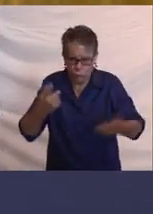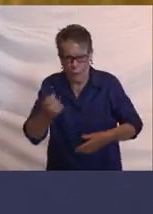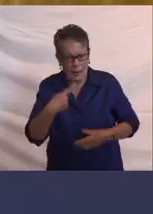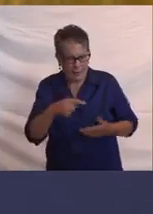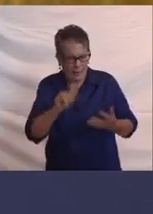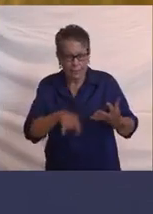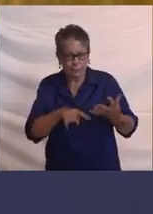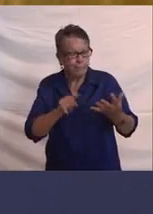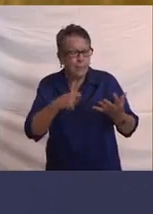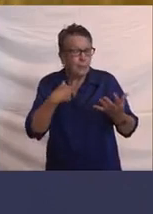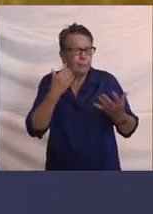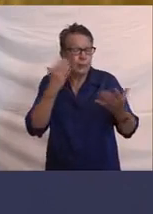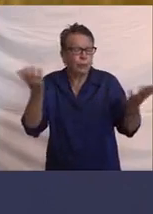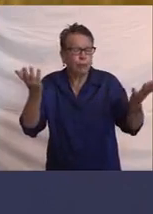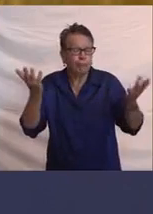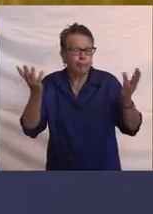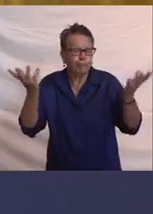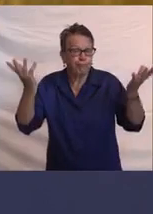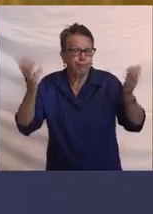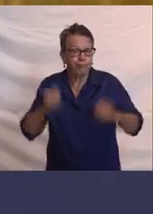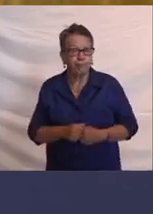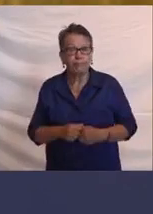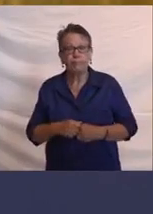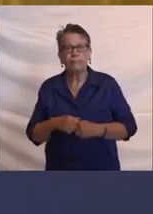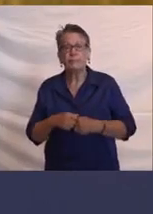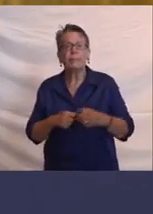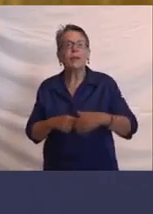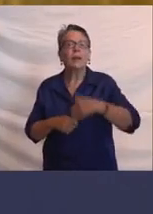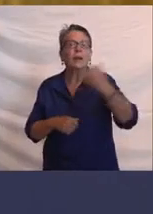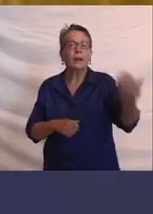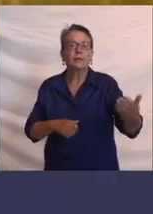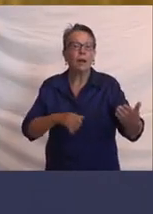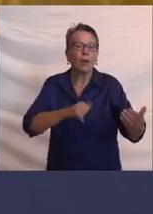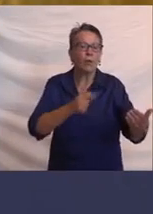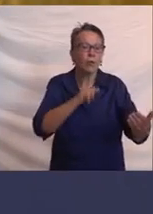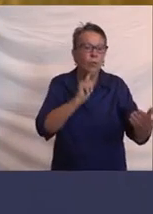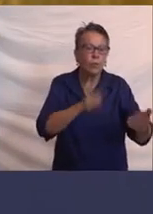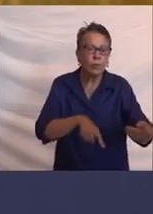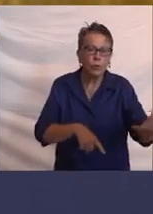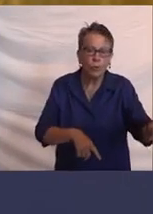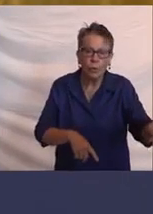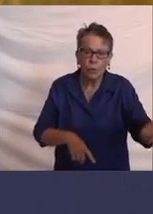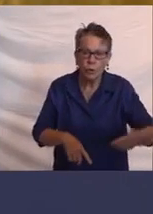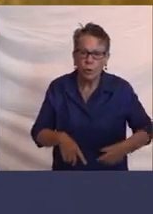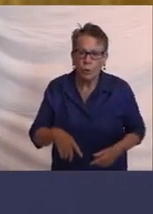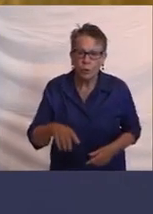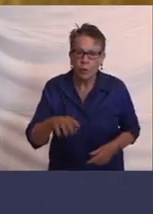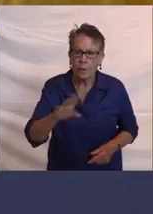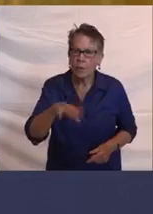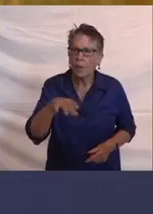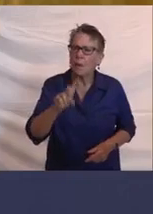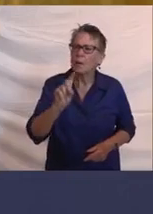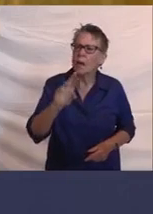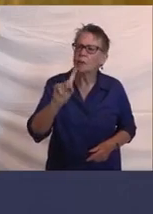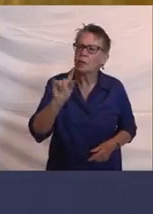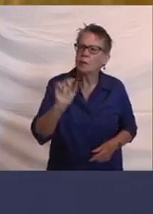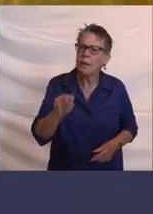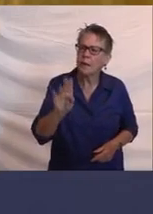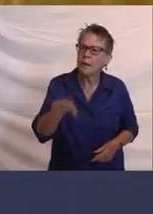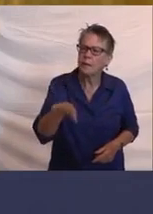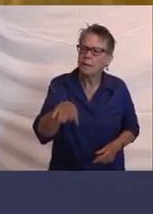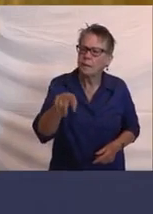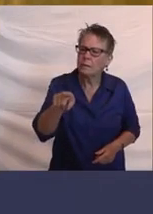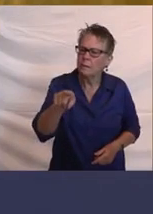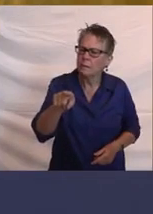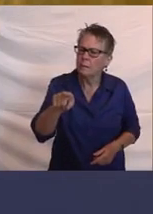Good afternoon, Governor. Good afternoon. Dr. Tan, setting aside the fact whether or not people are lying to get it, what would be the